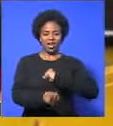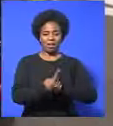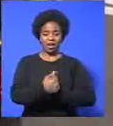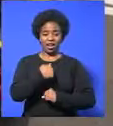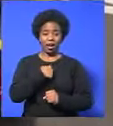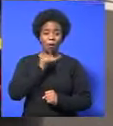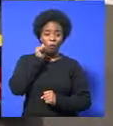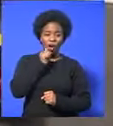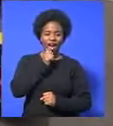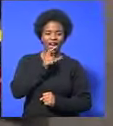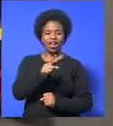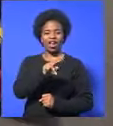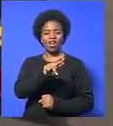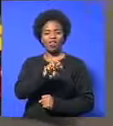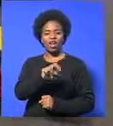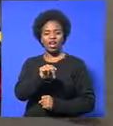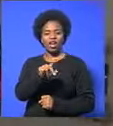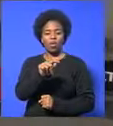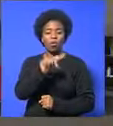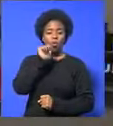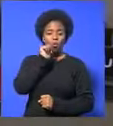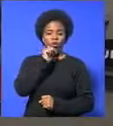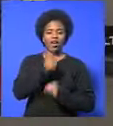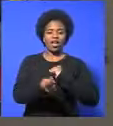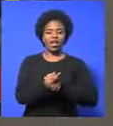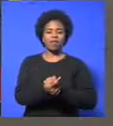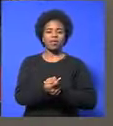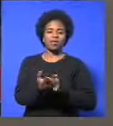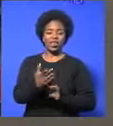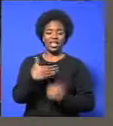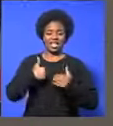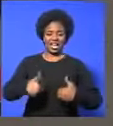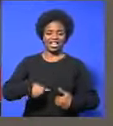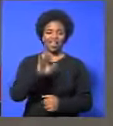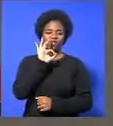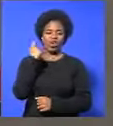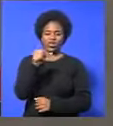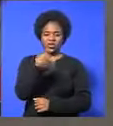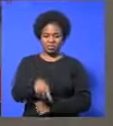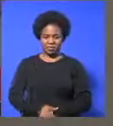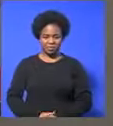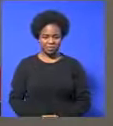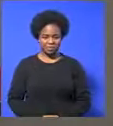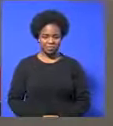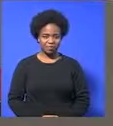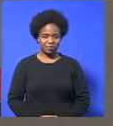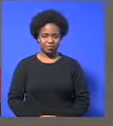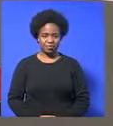behind the wheel of a Lotus Renault at the Circuit Paul Ricard before Sunday's French Grand Prix.